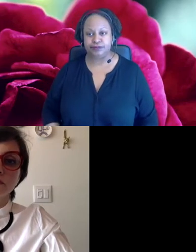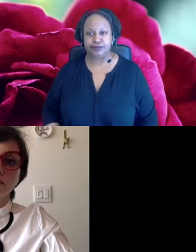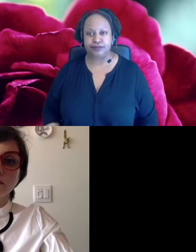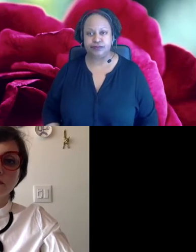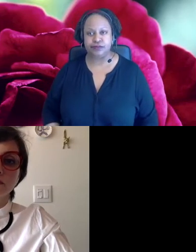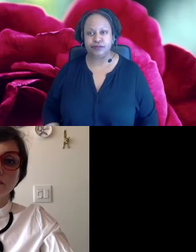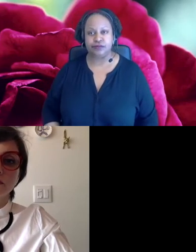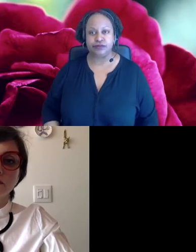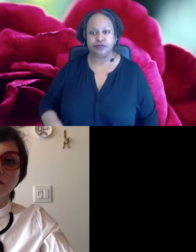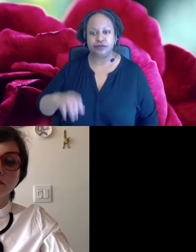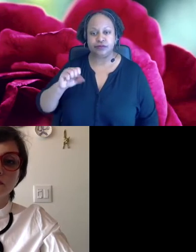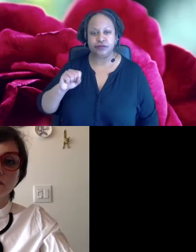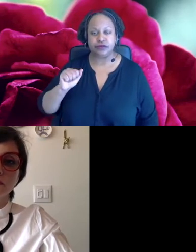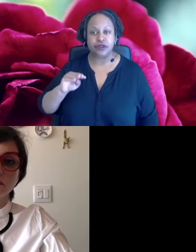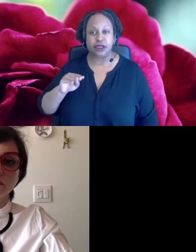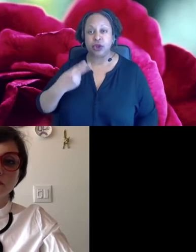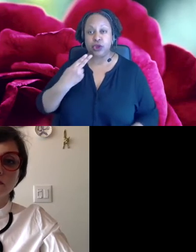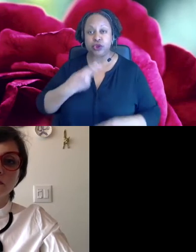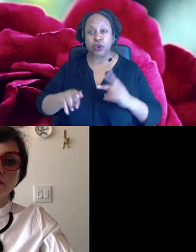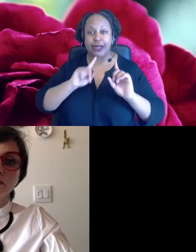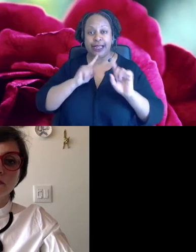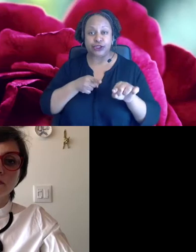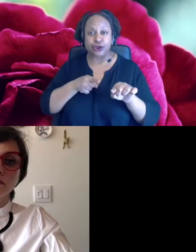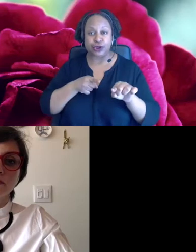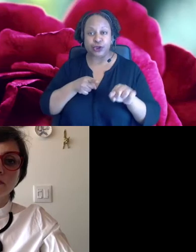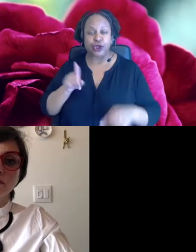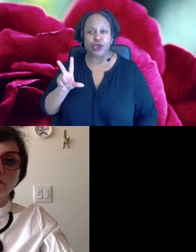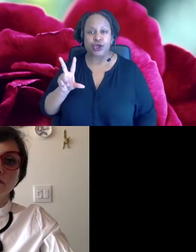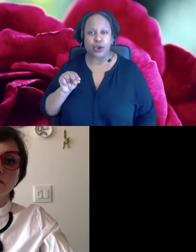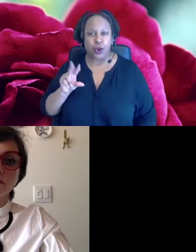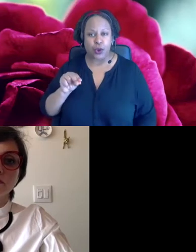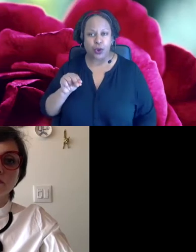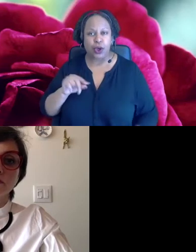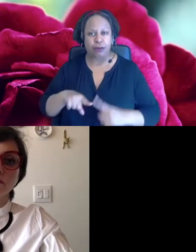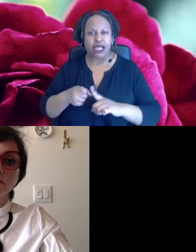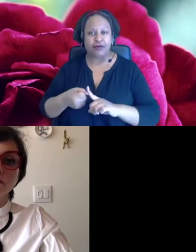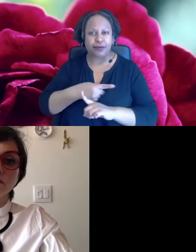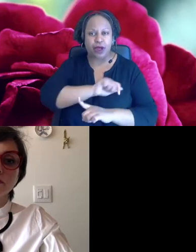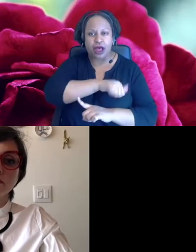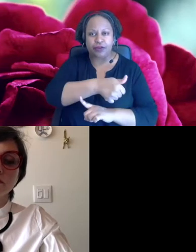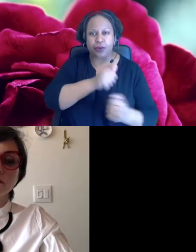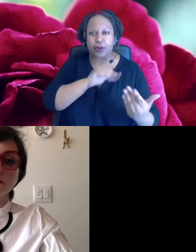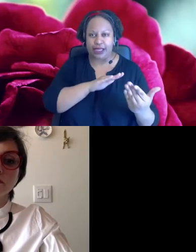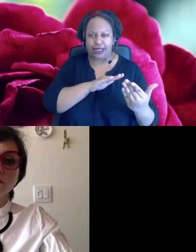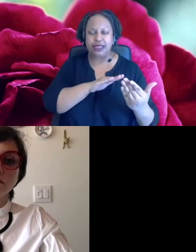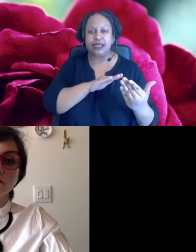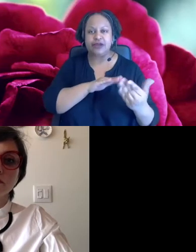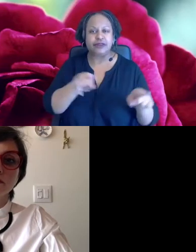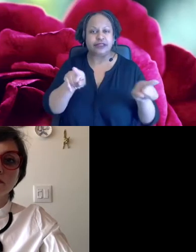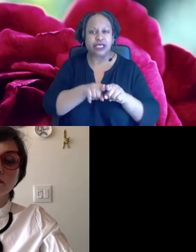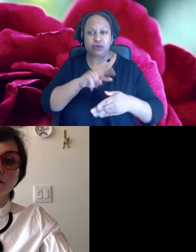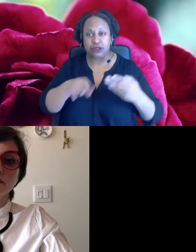The short answer is no, but there are other ways to achieve the same